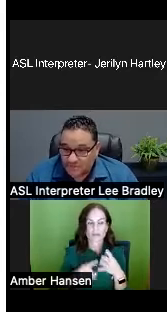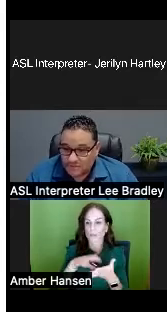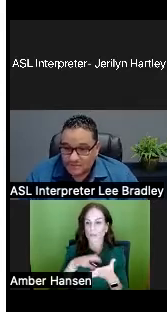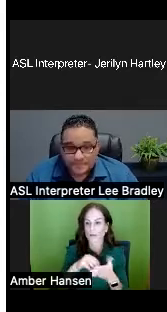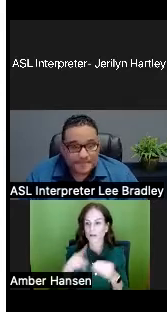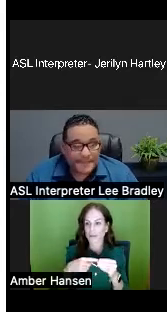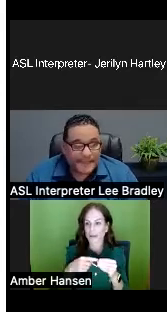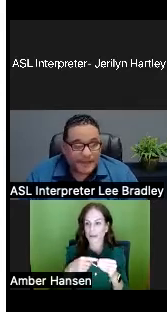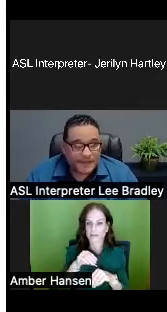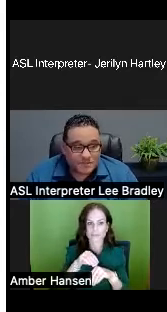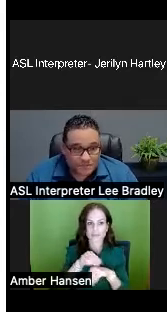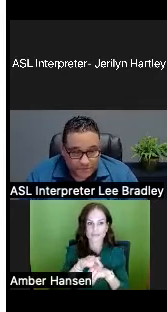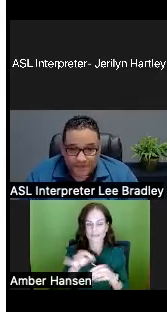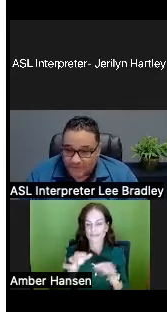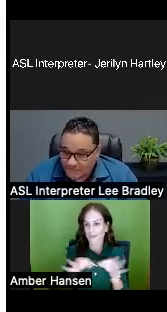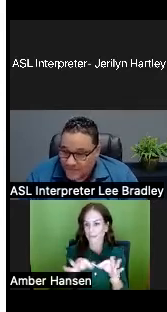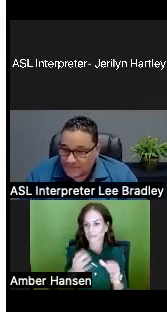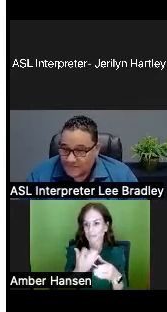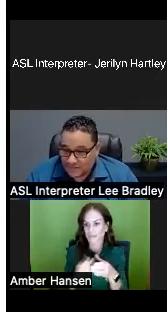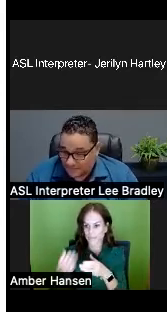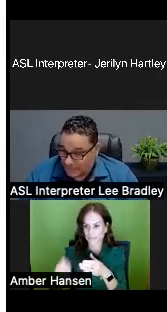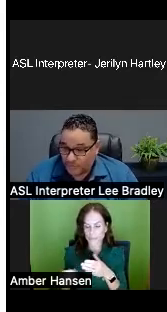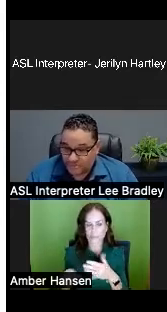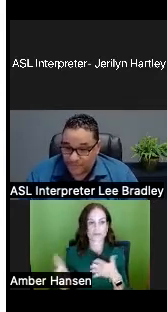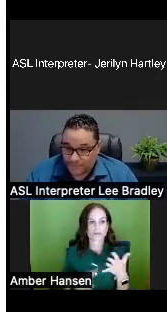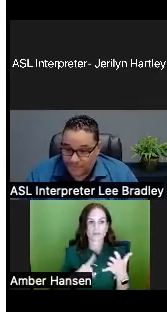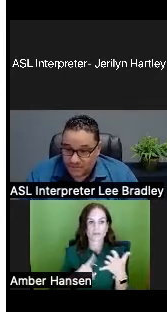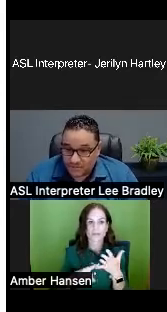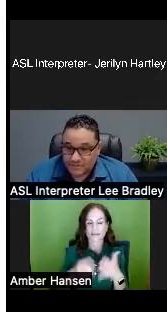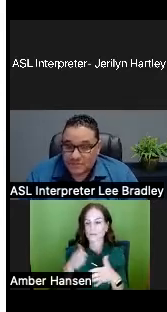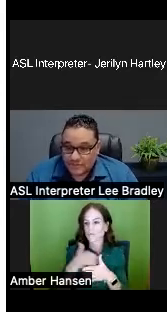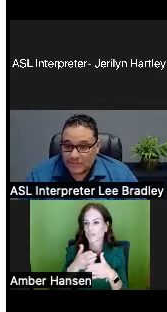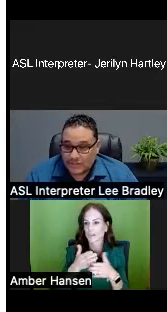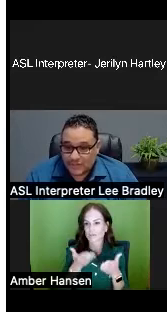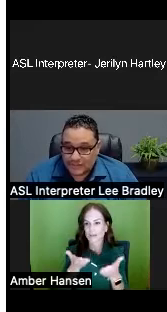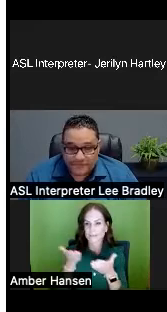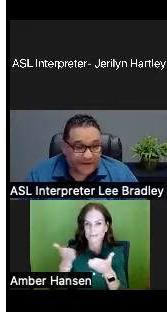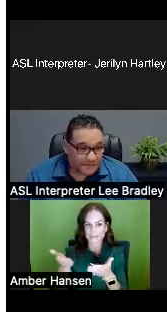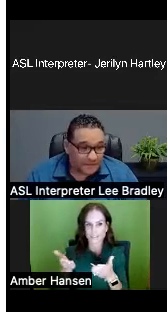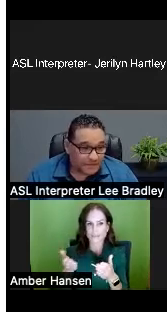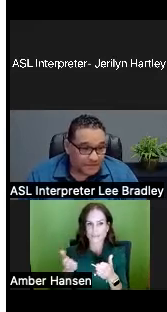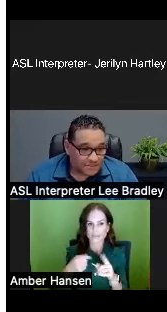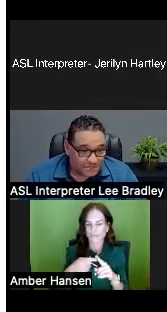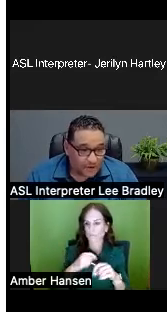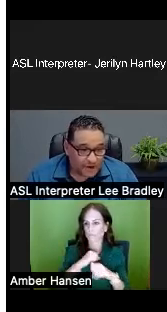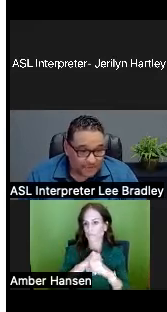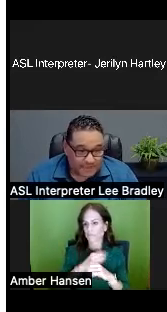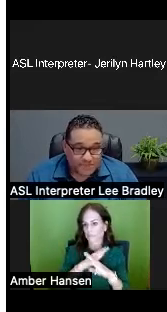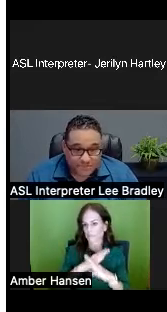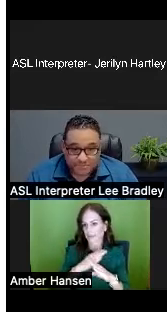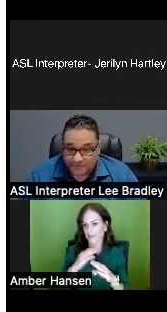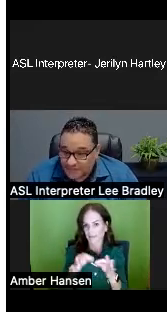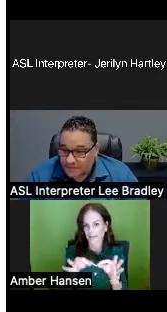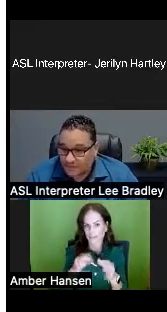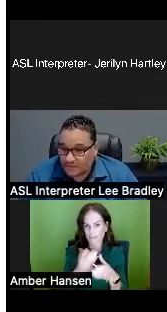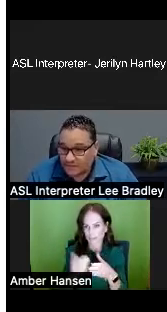deprivation, to learn about the effects of language deprivation, and finally, to share recommendations